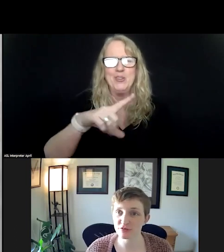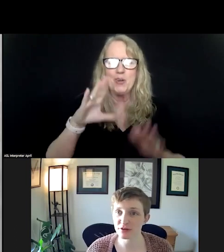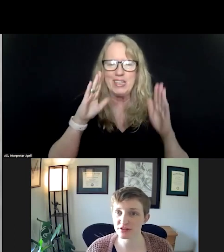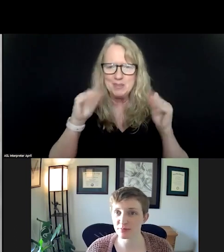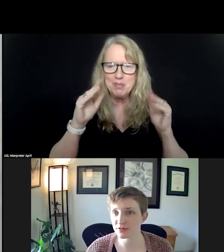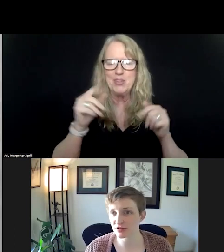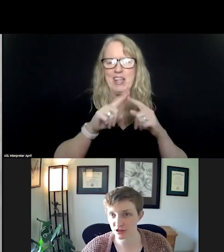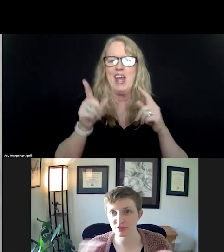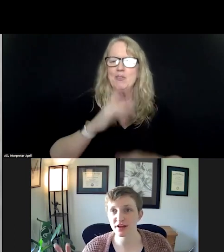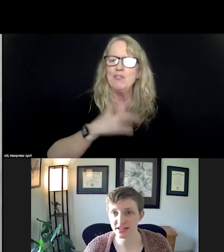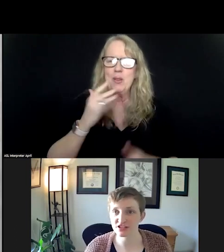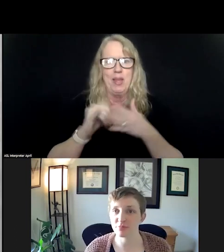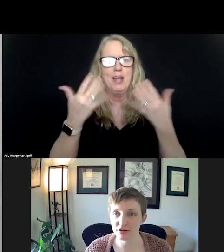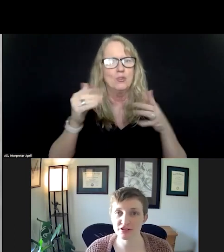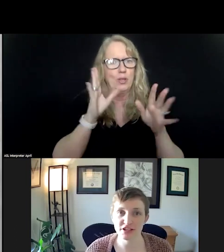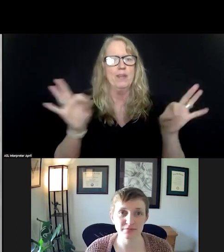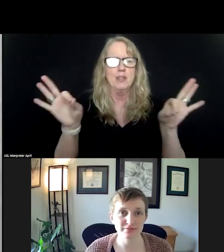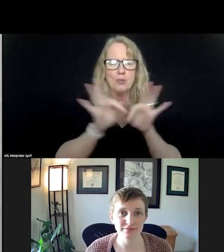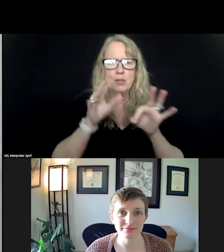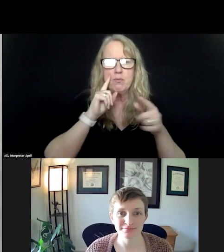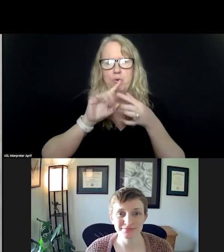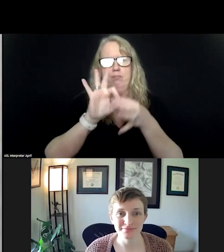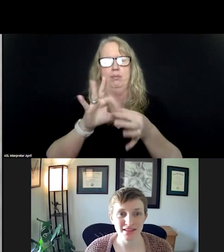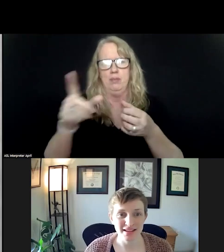and how you've built the critical foundation of partnership.